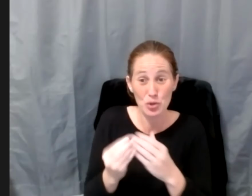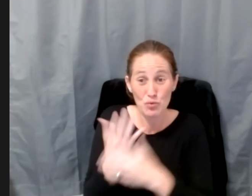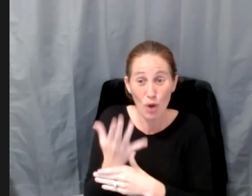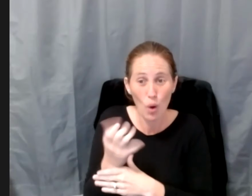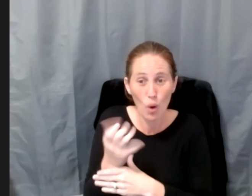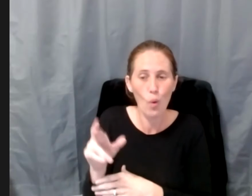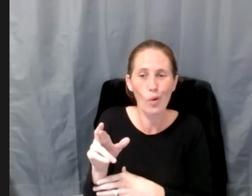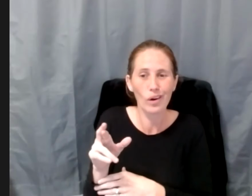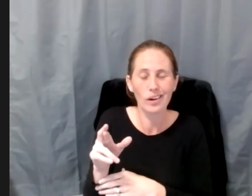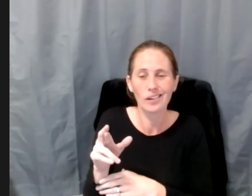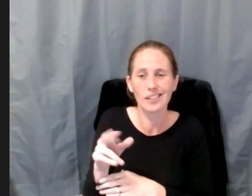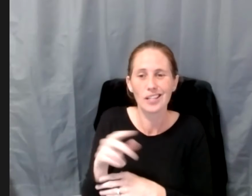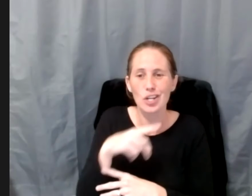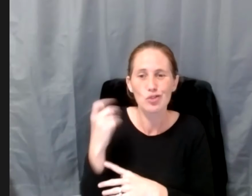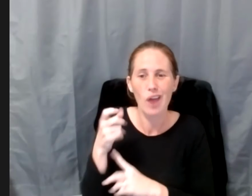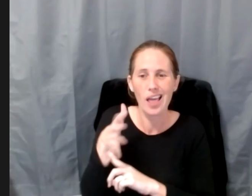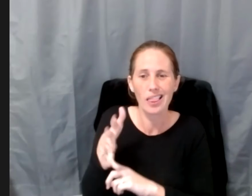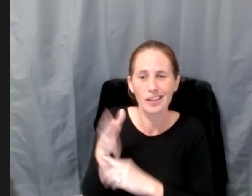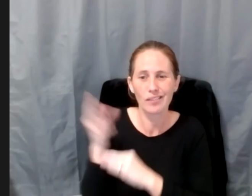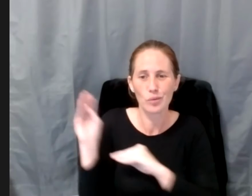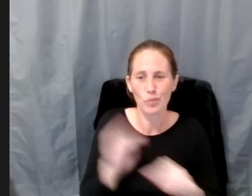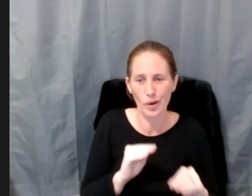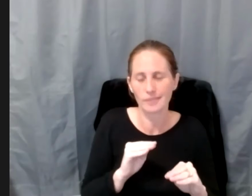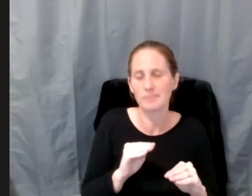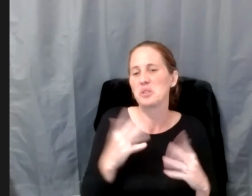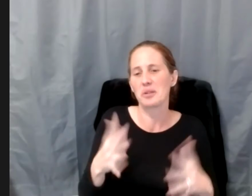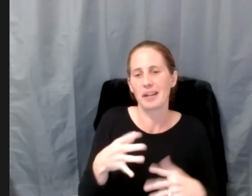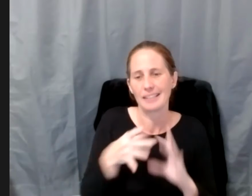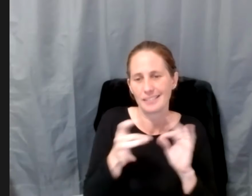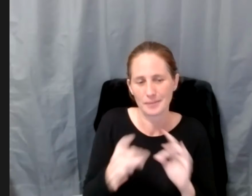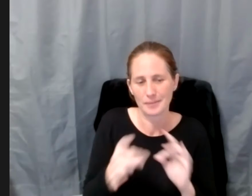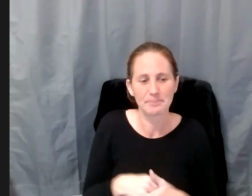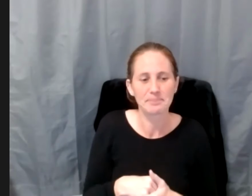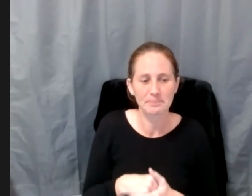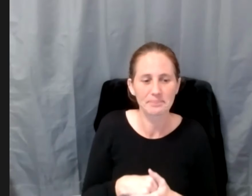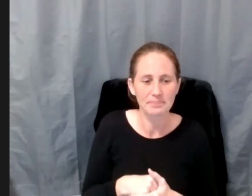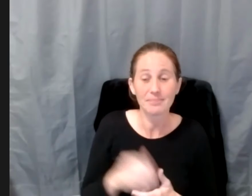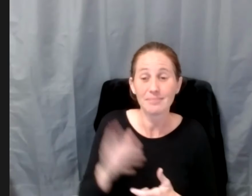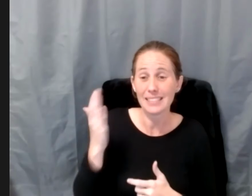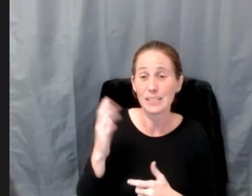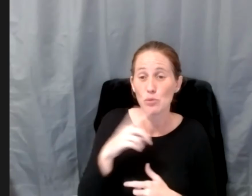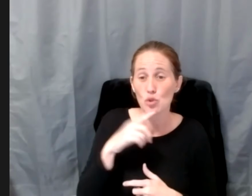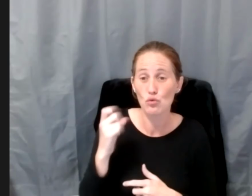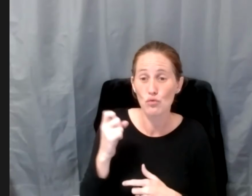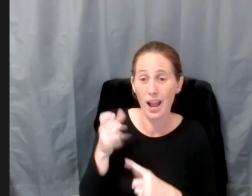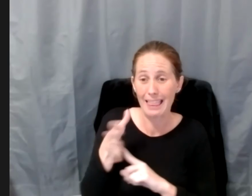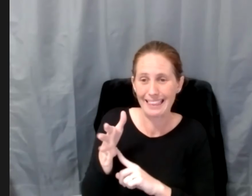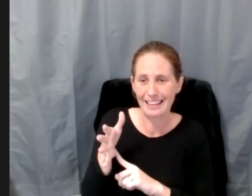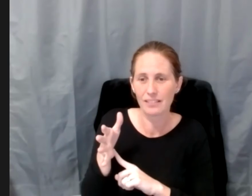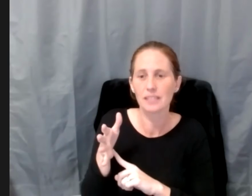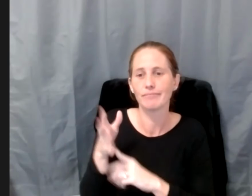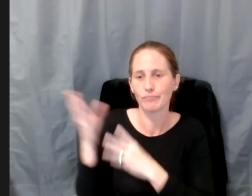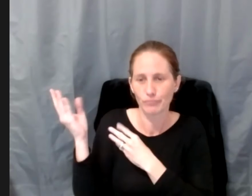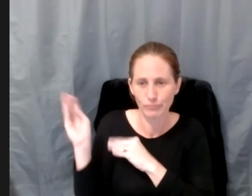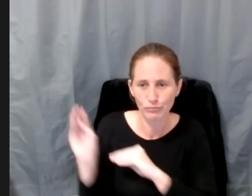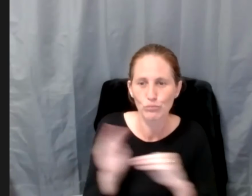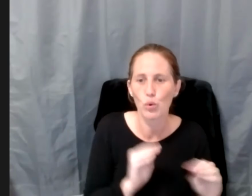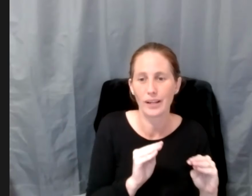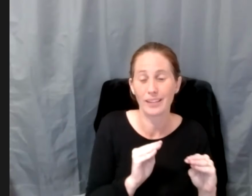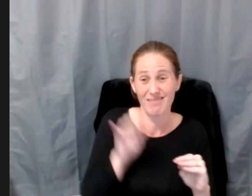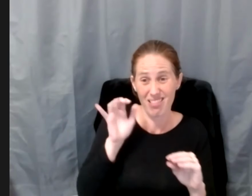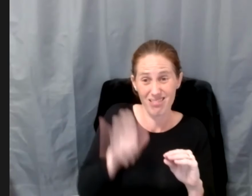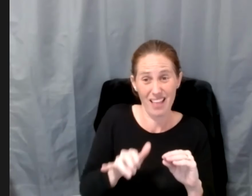leaves imported? And I think that's what you were sort of, you were getting at. Yeah. It seems that drive dry leaves would have been imported. Um, even